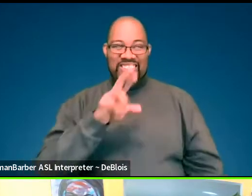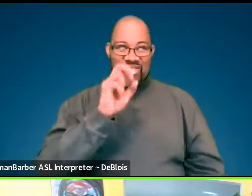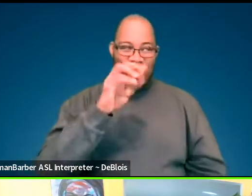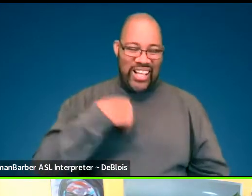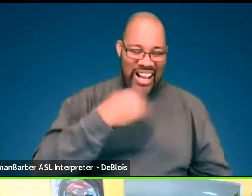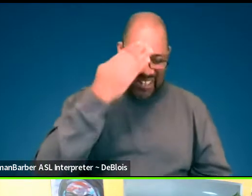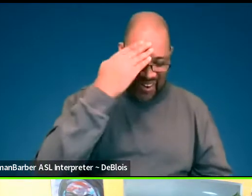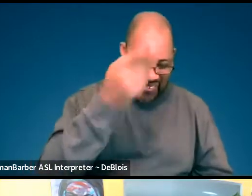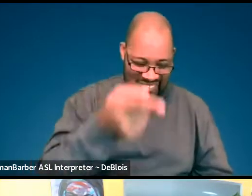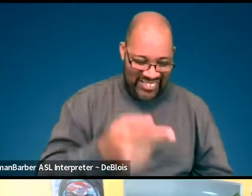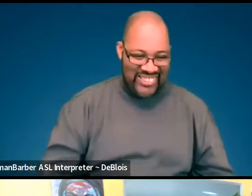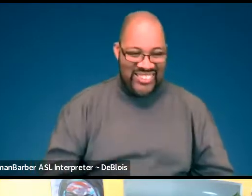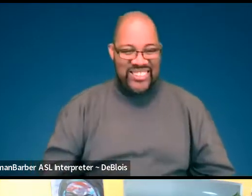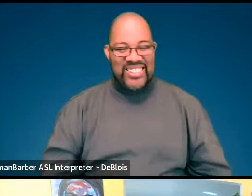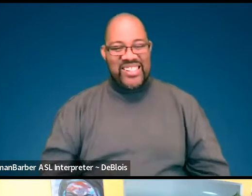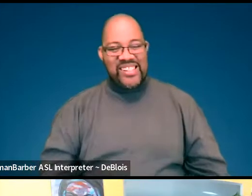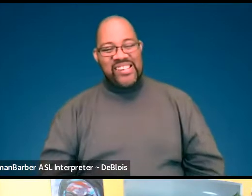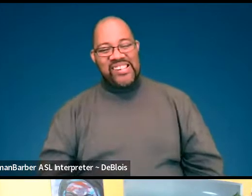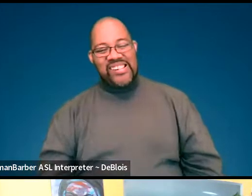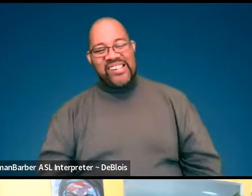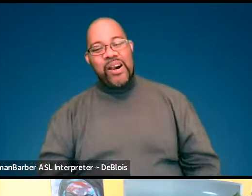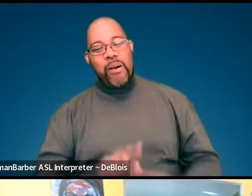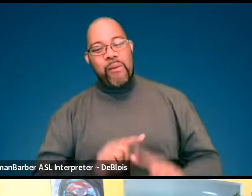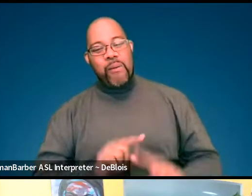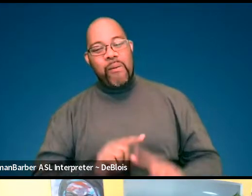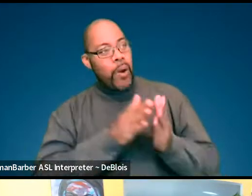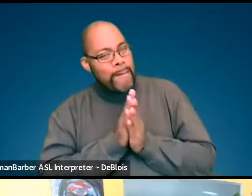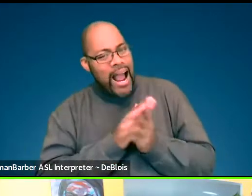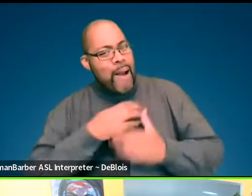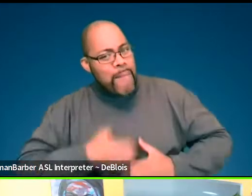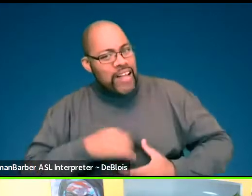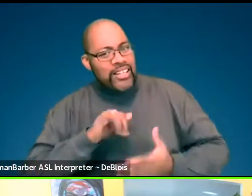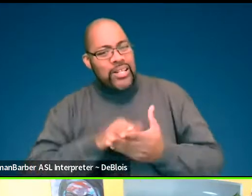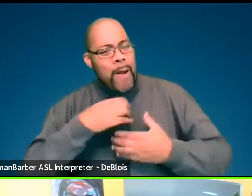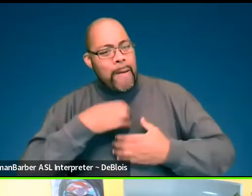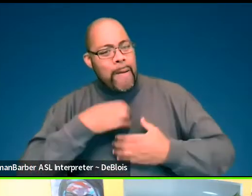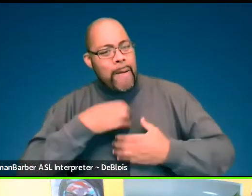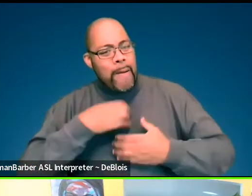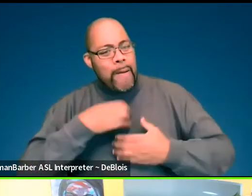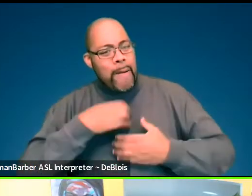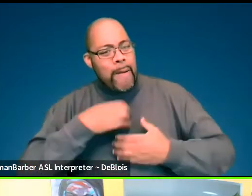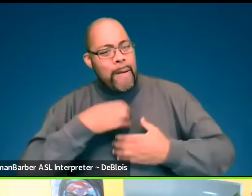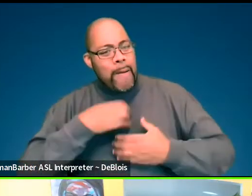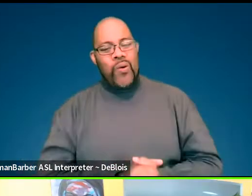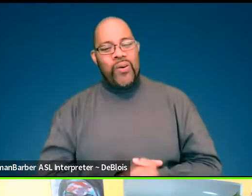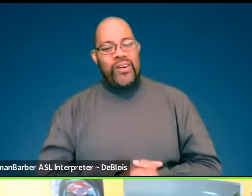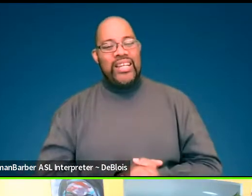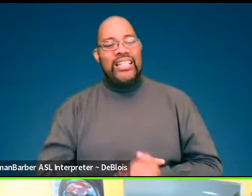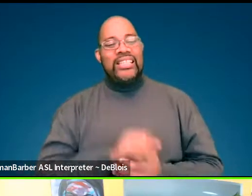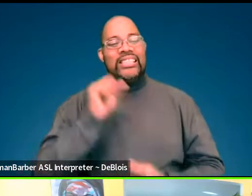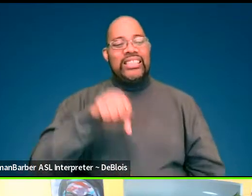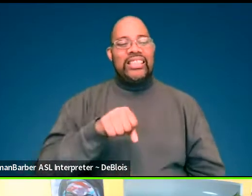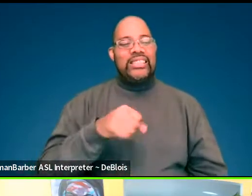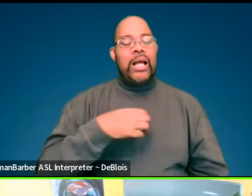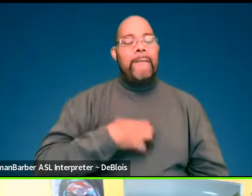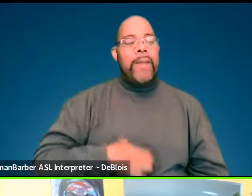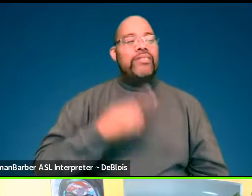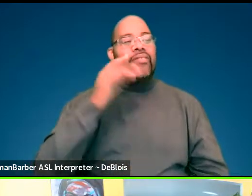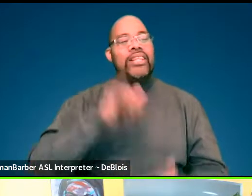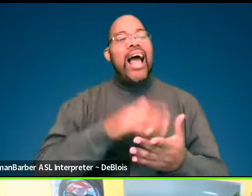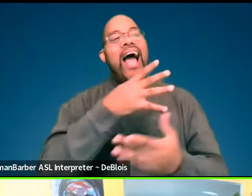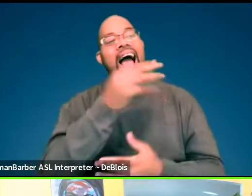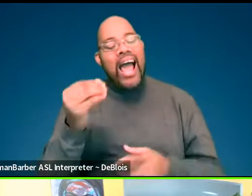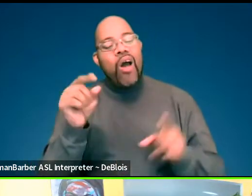know. But it's all about your passion, though. That's what you're passionate about. So it is. There's a passion for it.